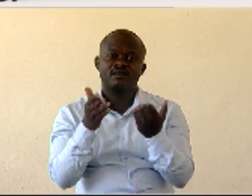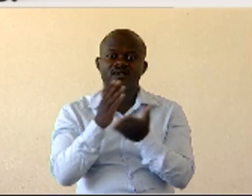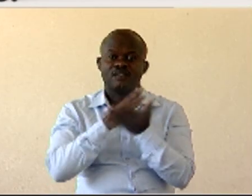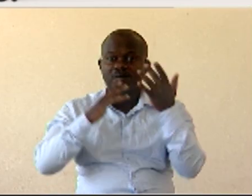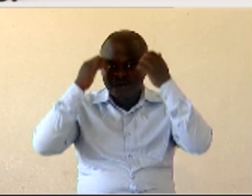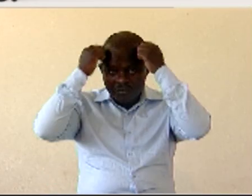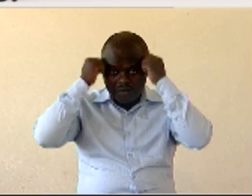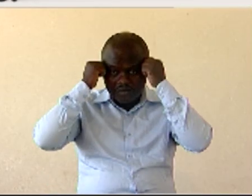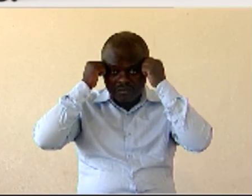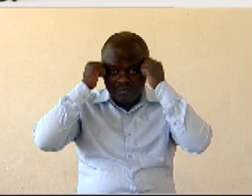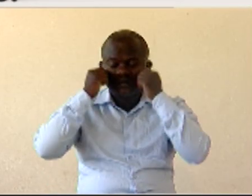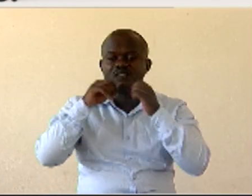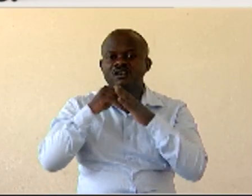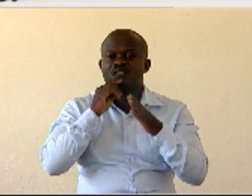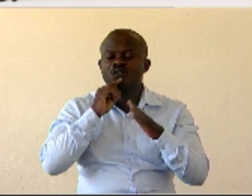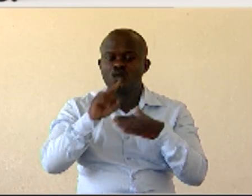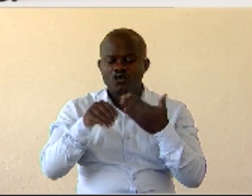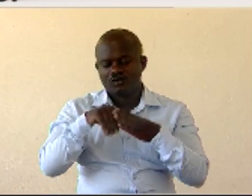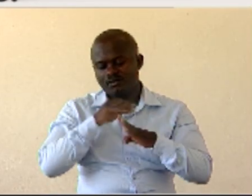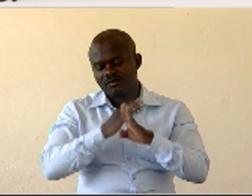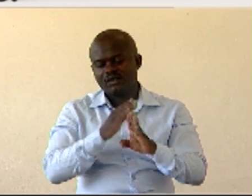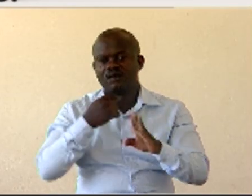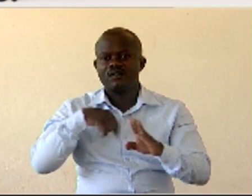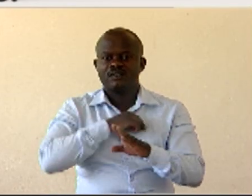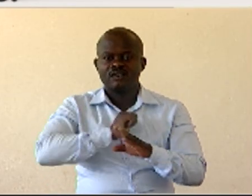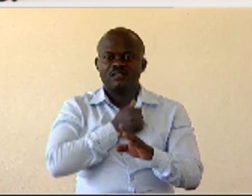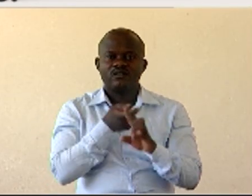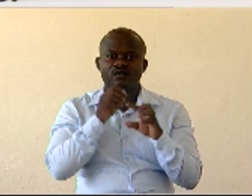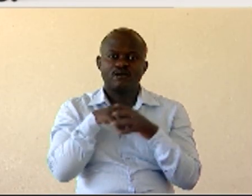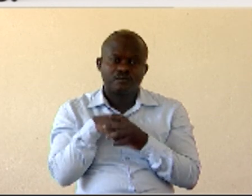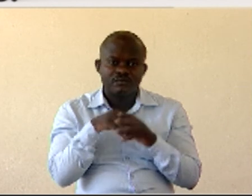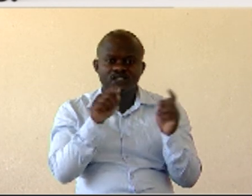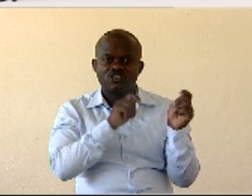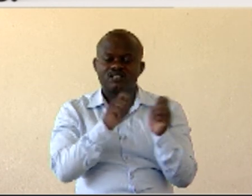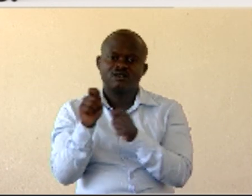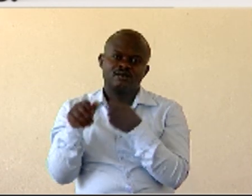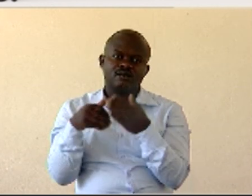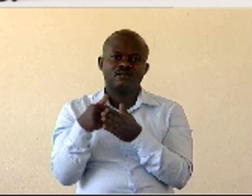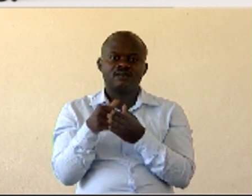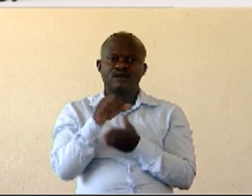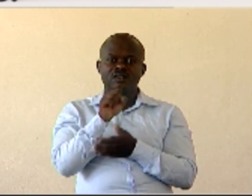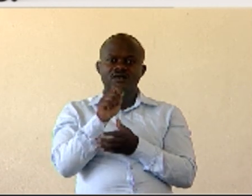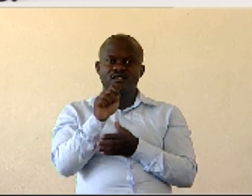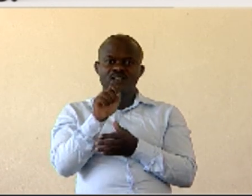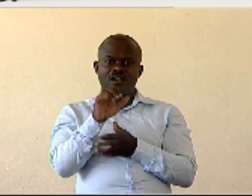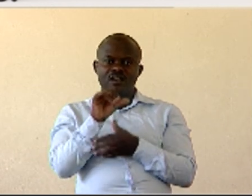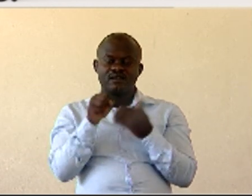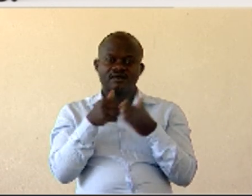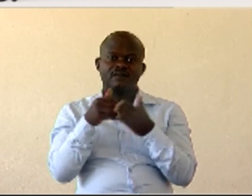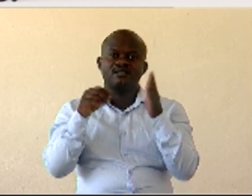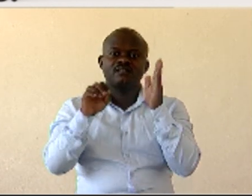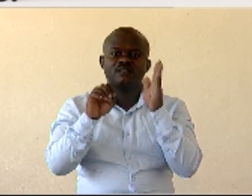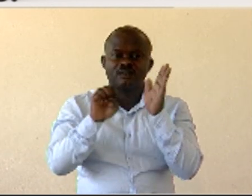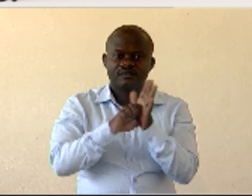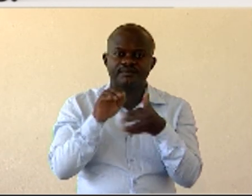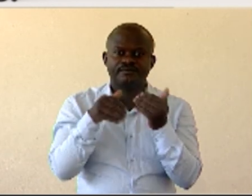condoms in order to protect ourselves from sexual transmitted infections, STIs. Examples of